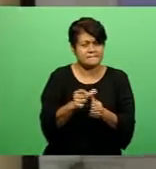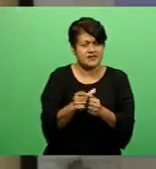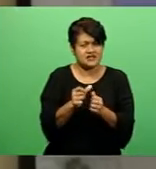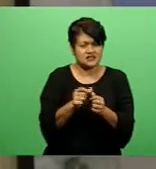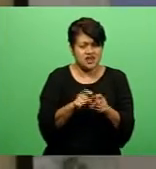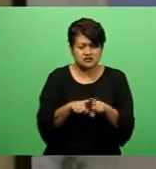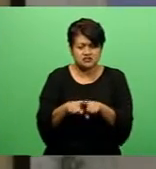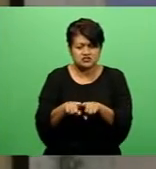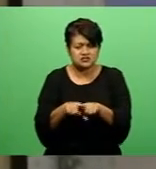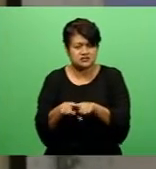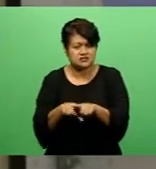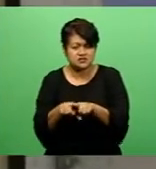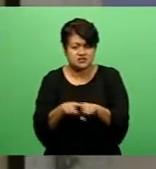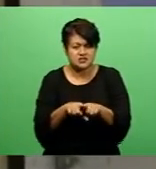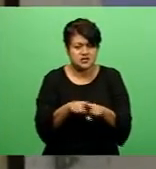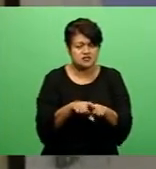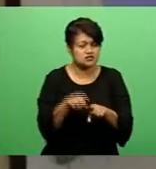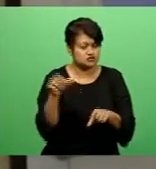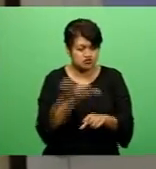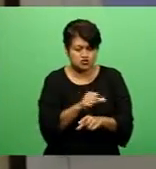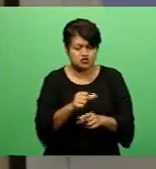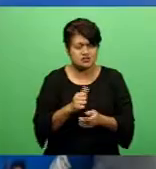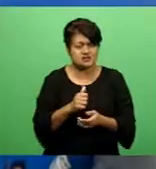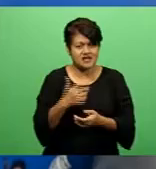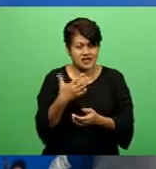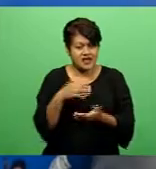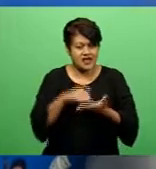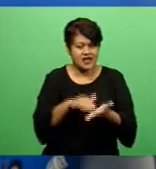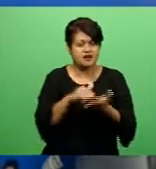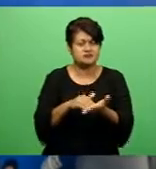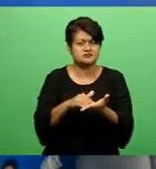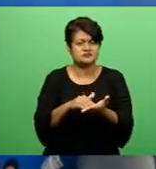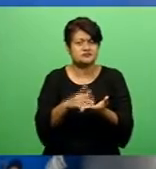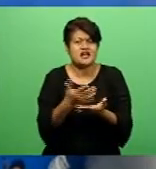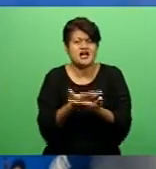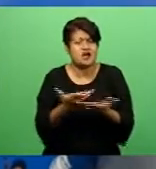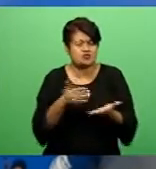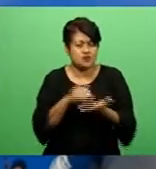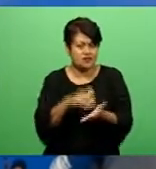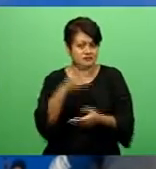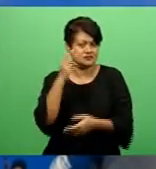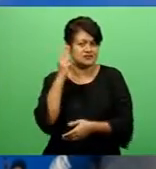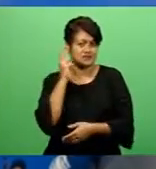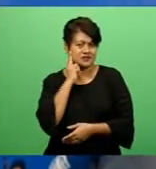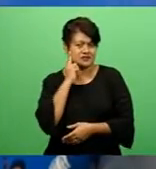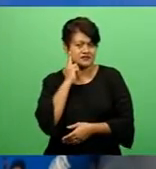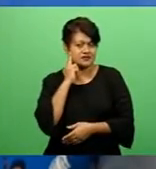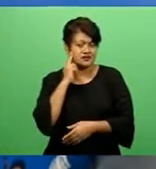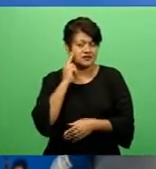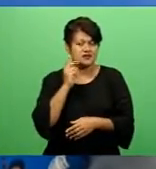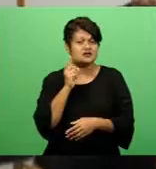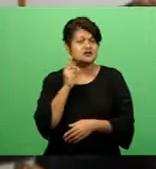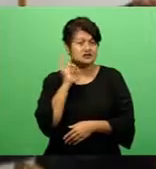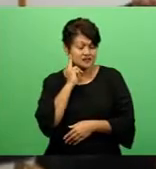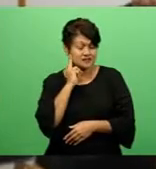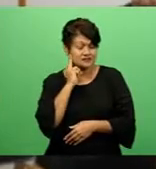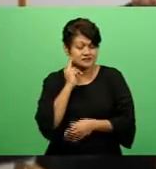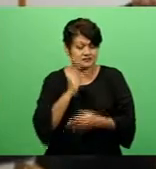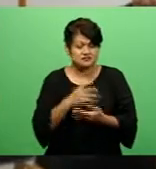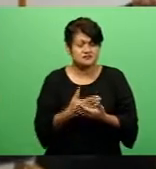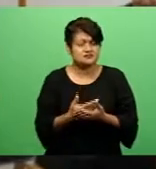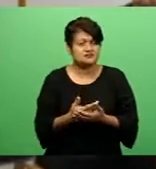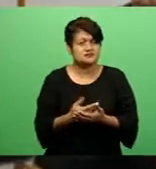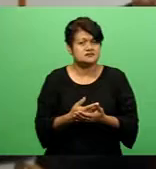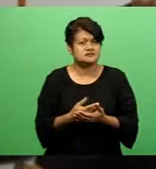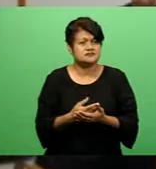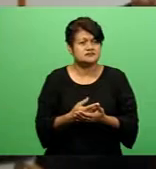to support those with hearing disabilities. The biggest challenge with hearing disabilities in the learning years.